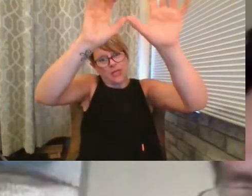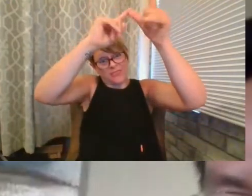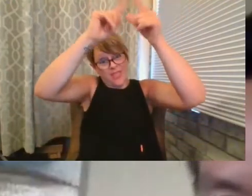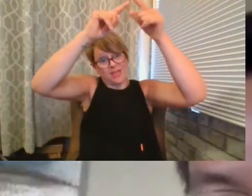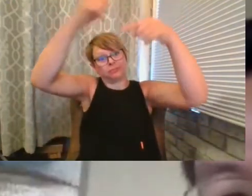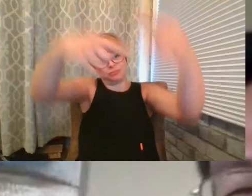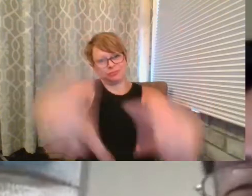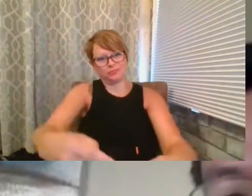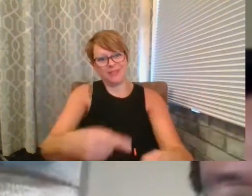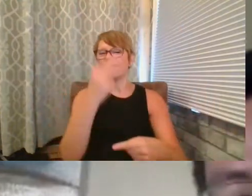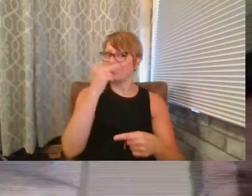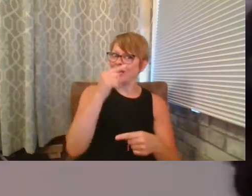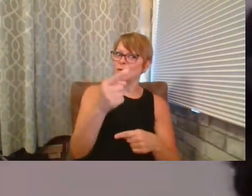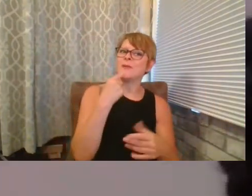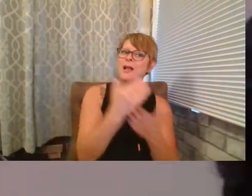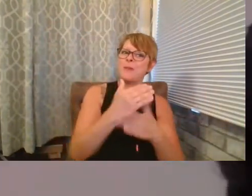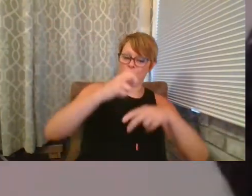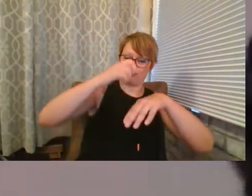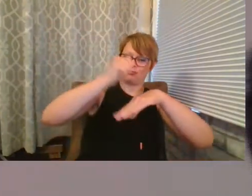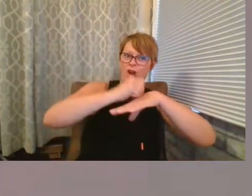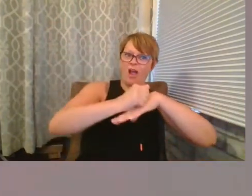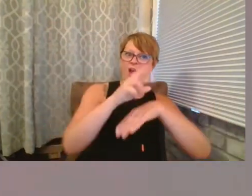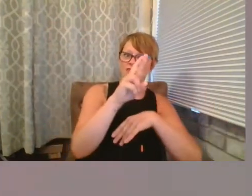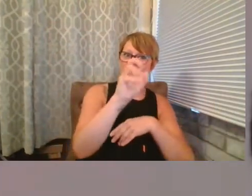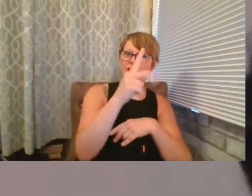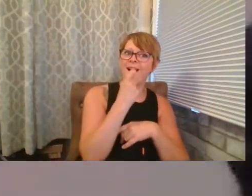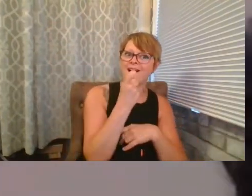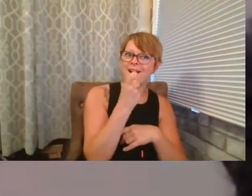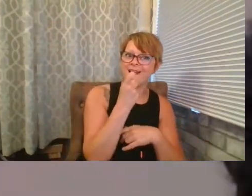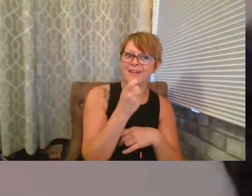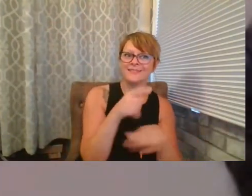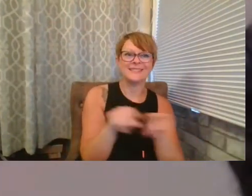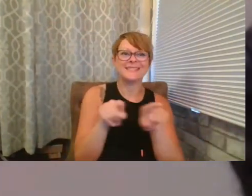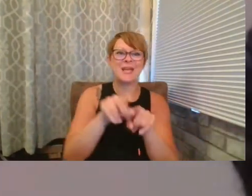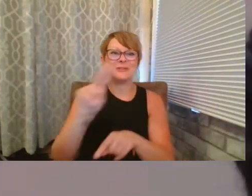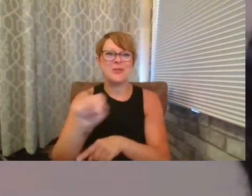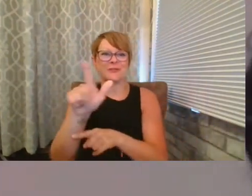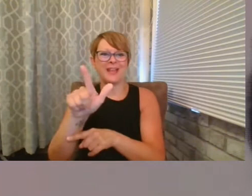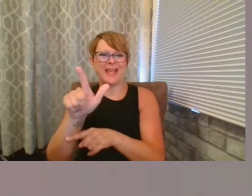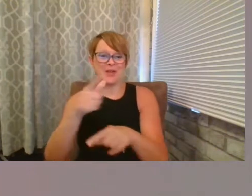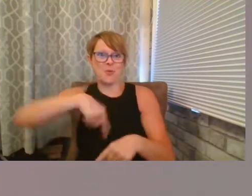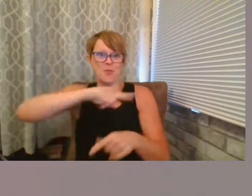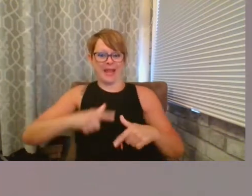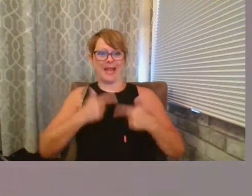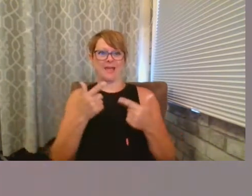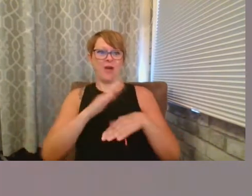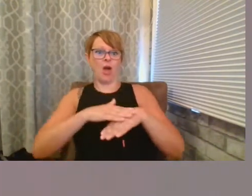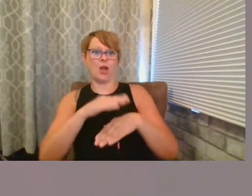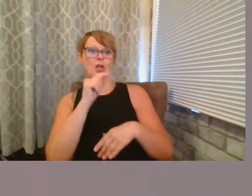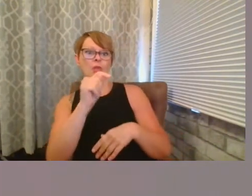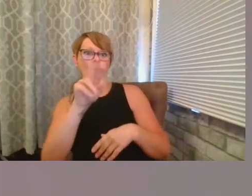true. Metaphor. Oh dear, talking about the struggle and the